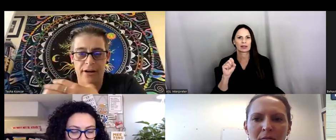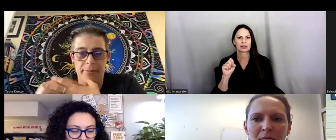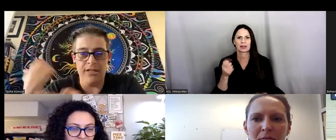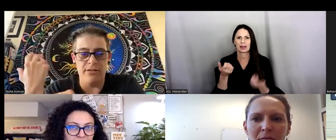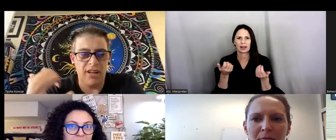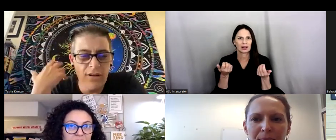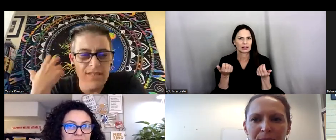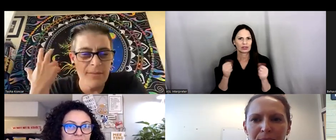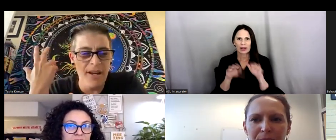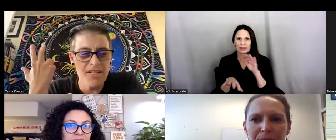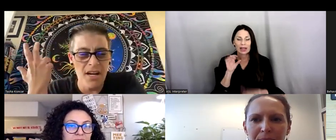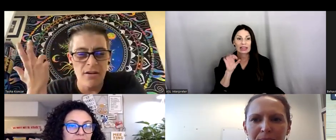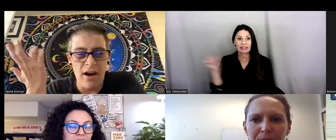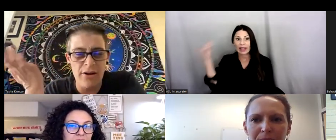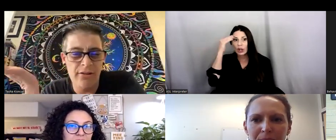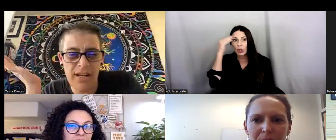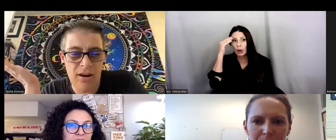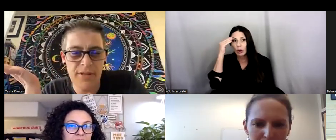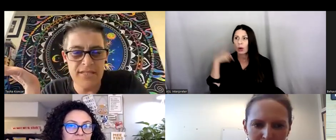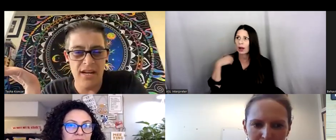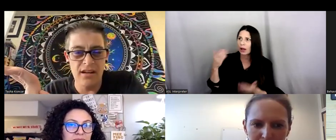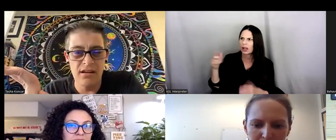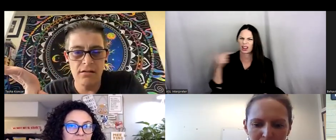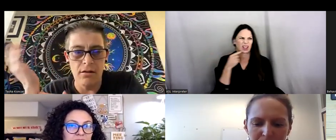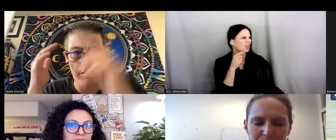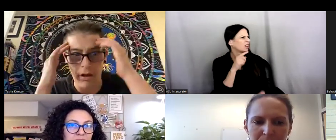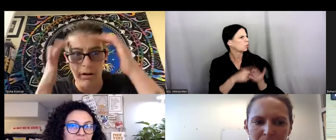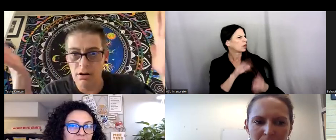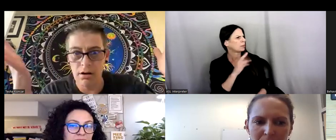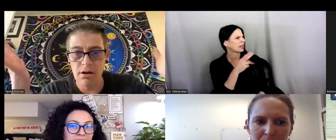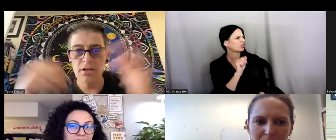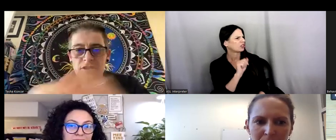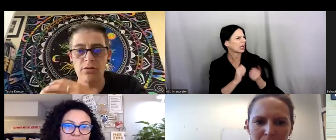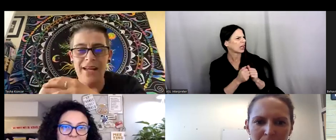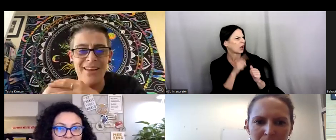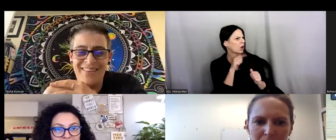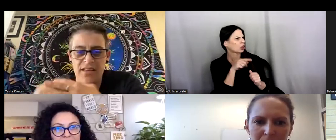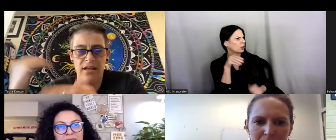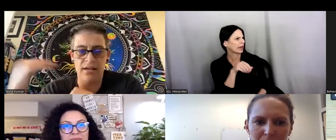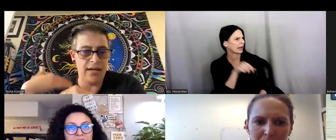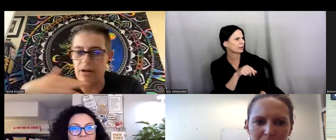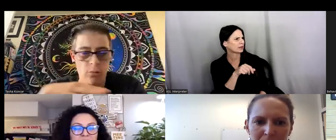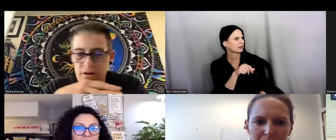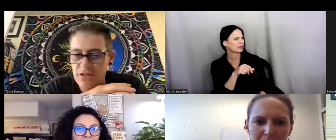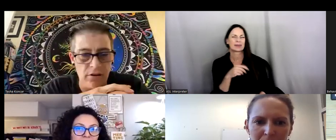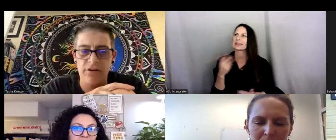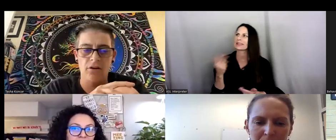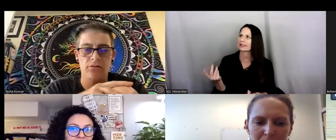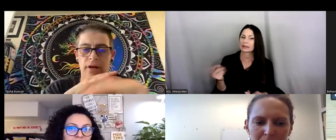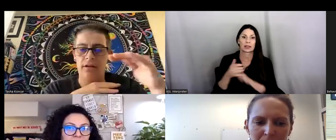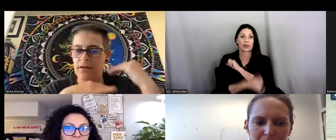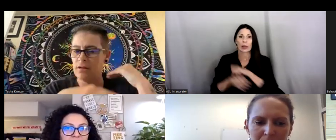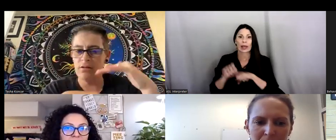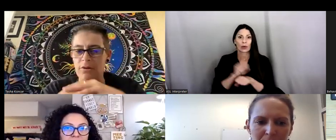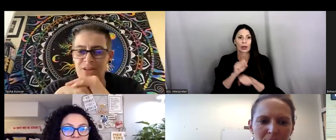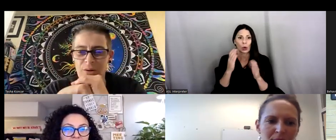you bring it up, because they were like, what's the BHA and how are you getting compensated? I'm like, so county workers don't even know